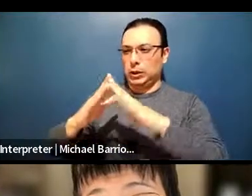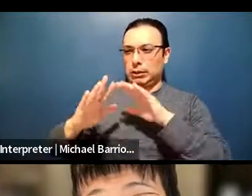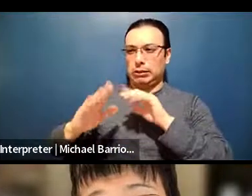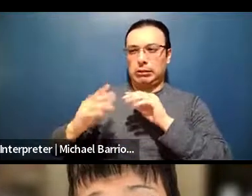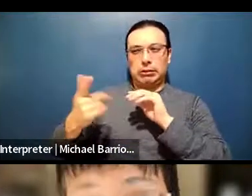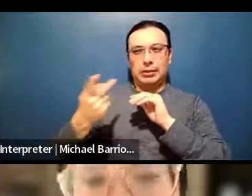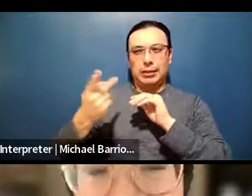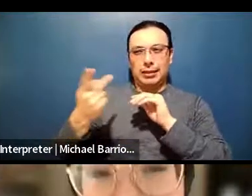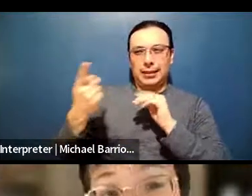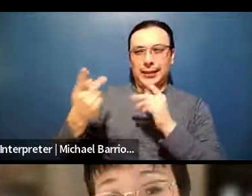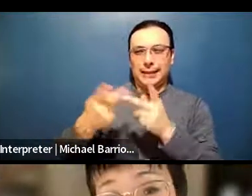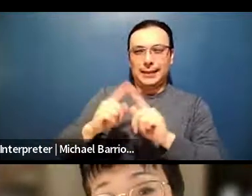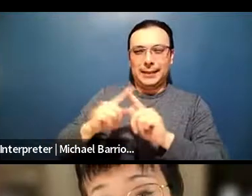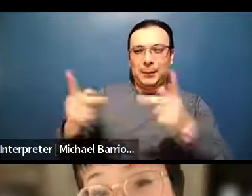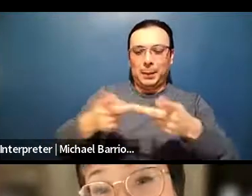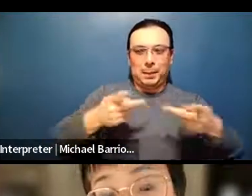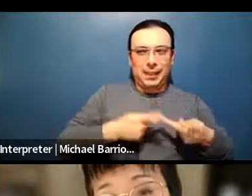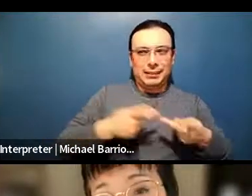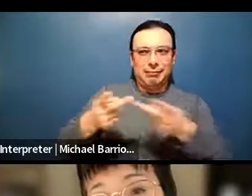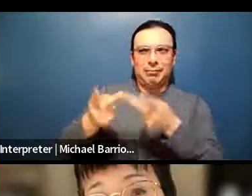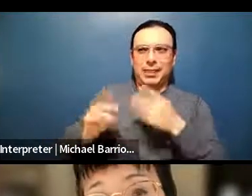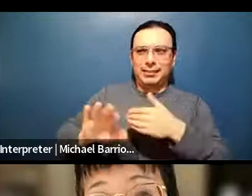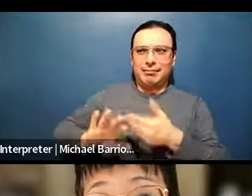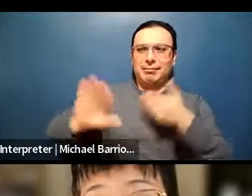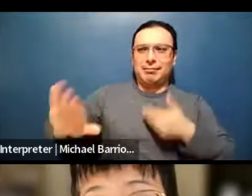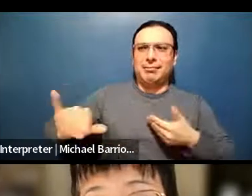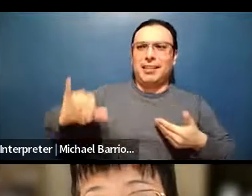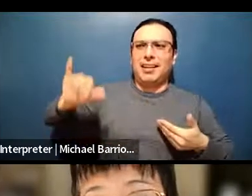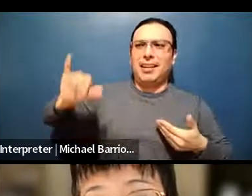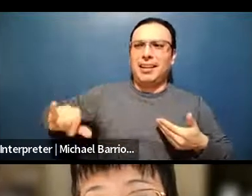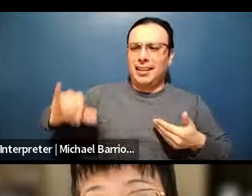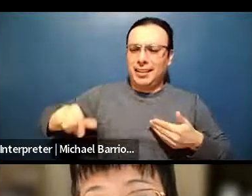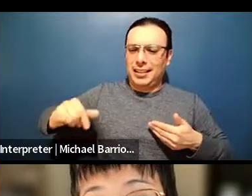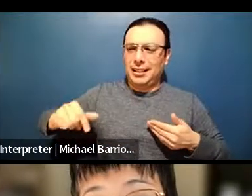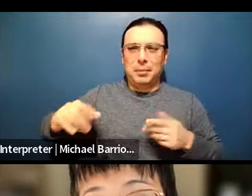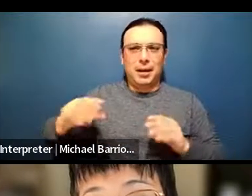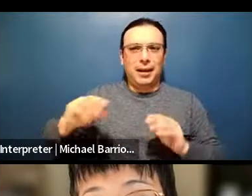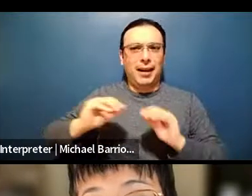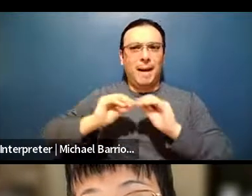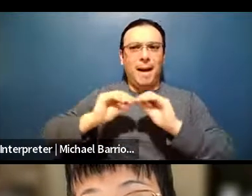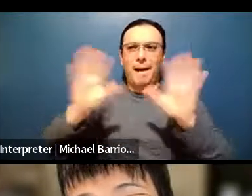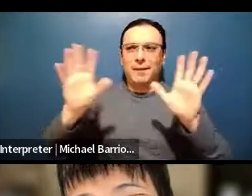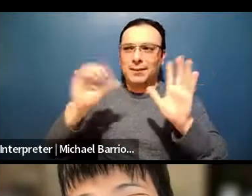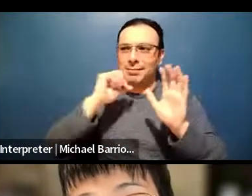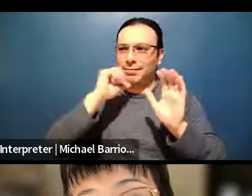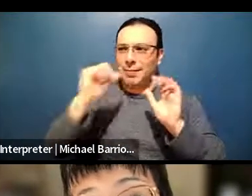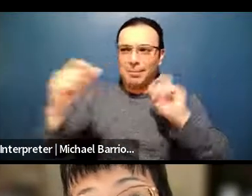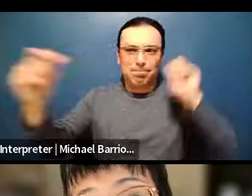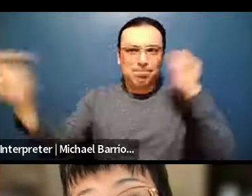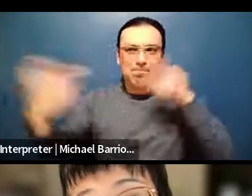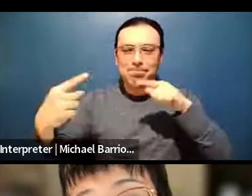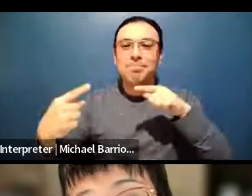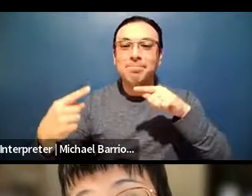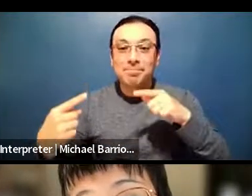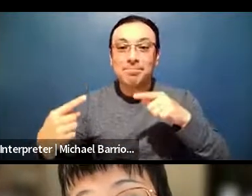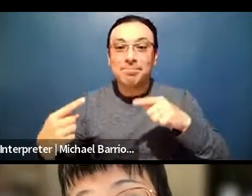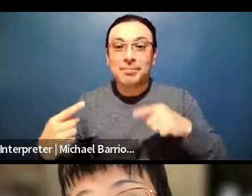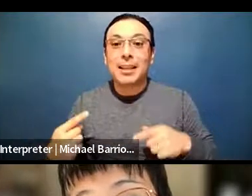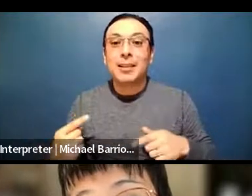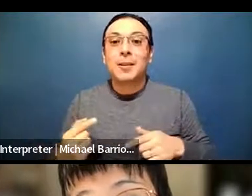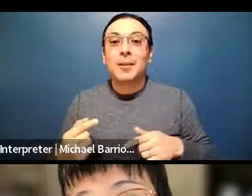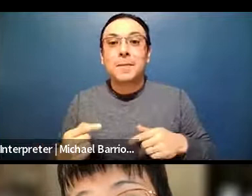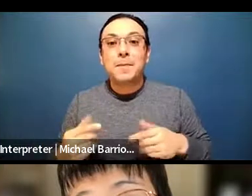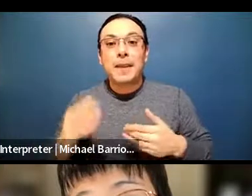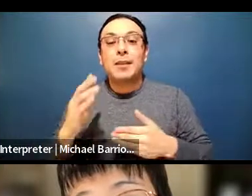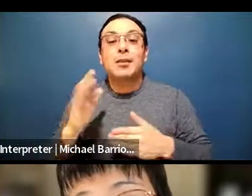right? And I think that definitely goes for disability, and I think was very clear in Mia's presentation as well, right? That like